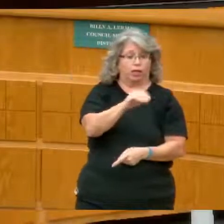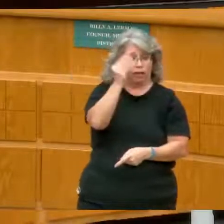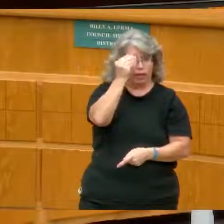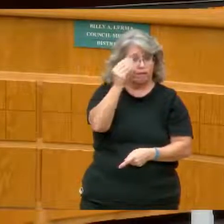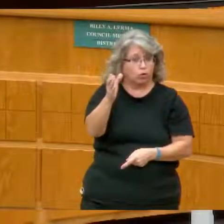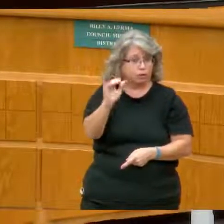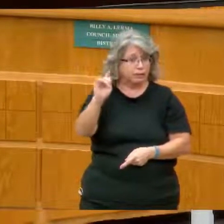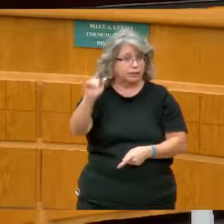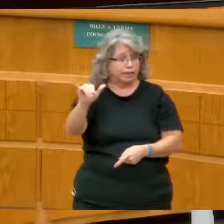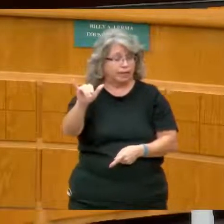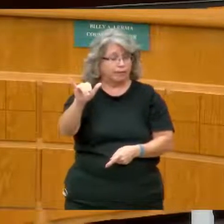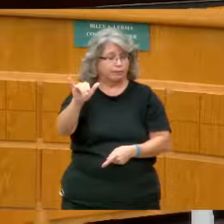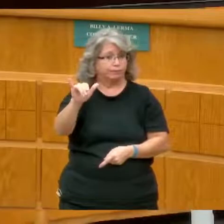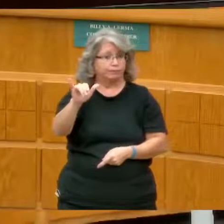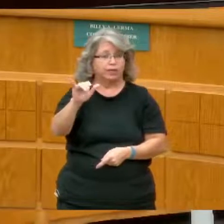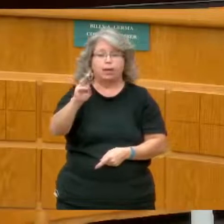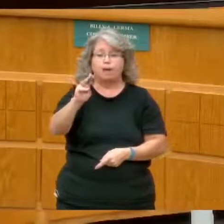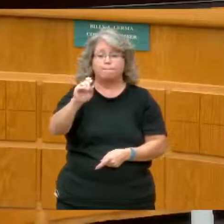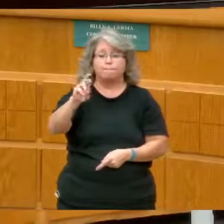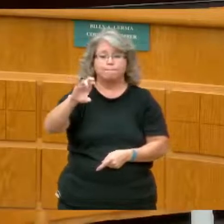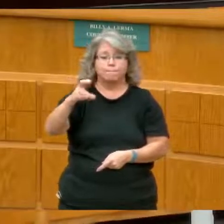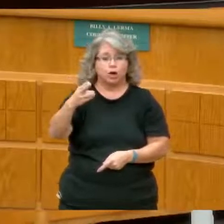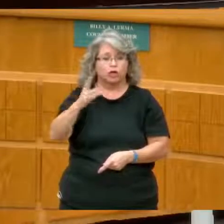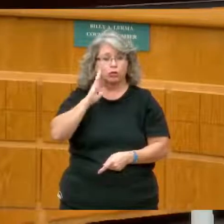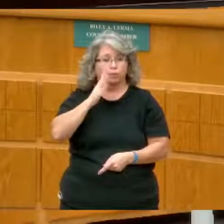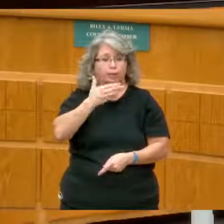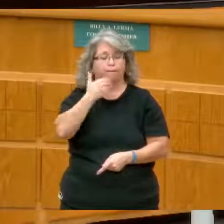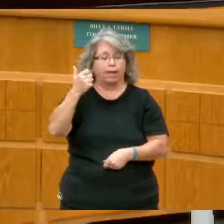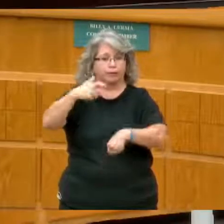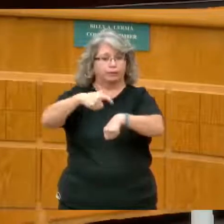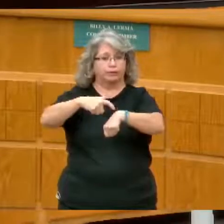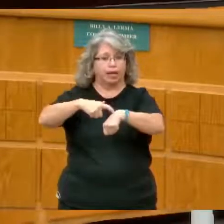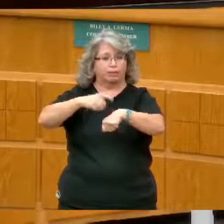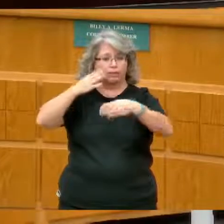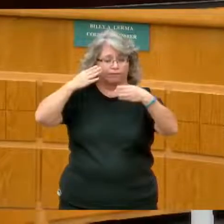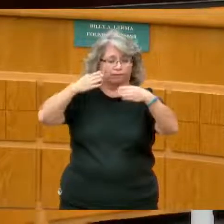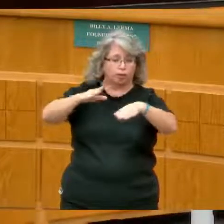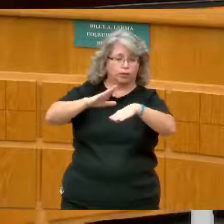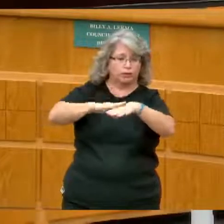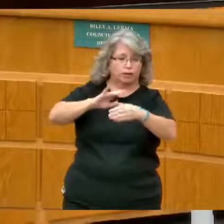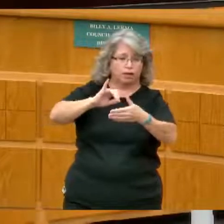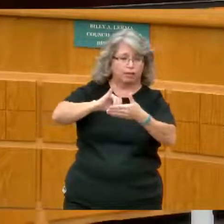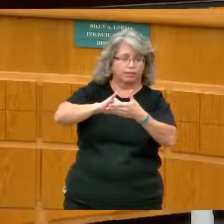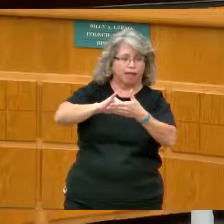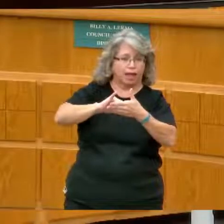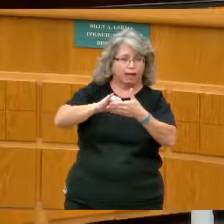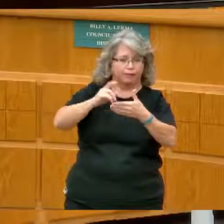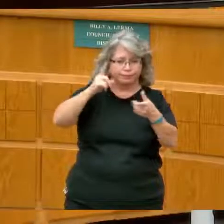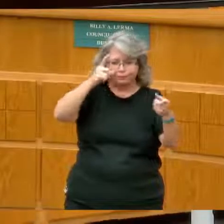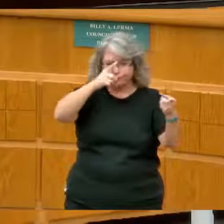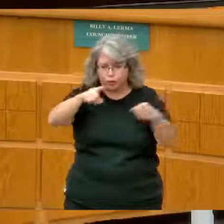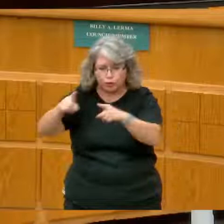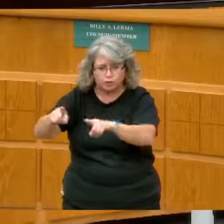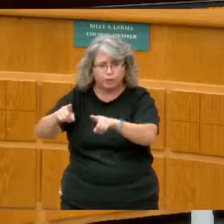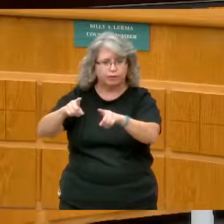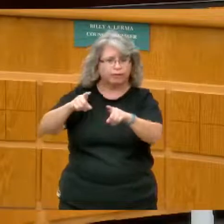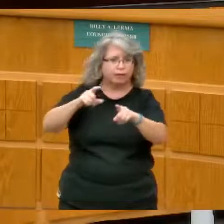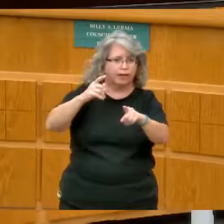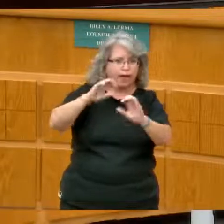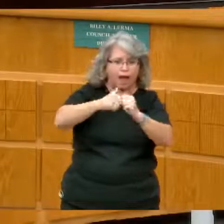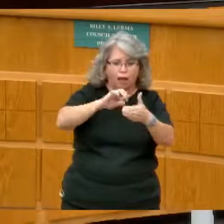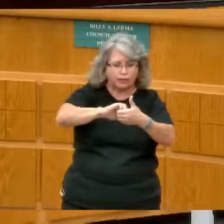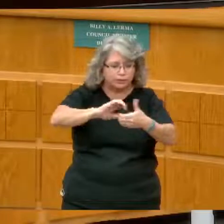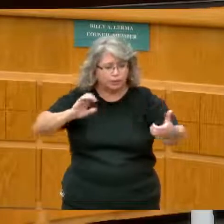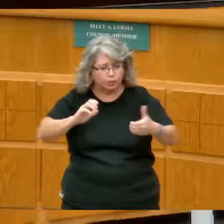better day to focus on getting this agreement in its good framework for our future.